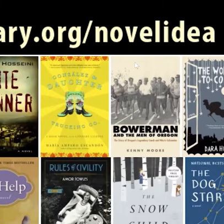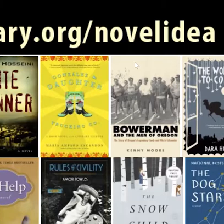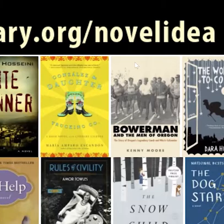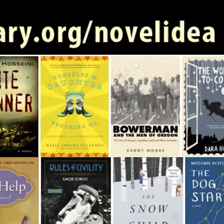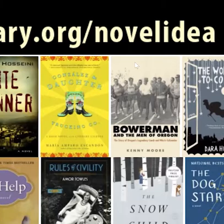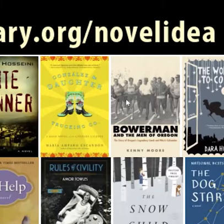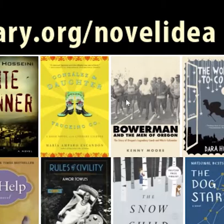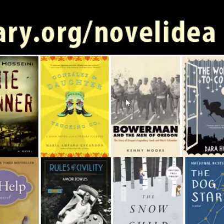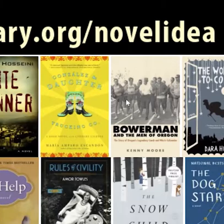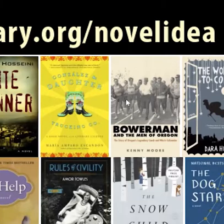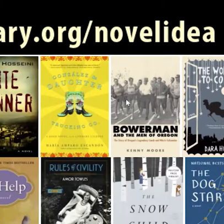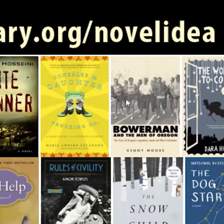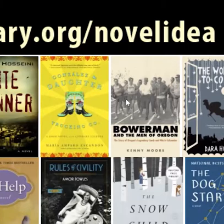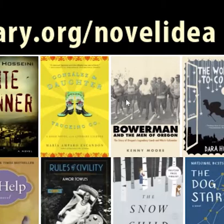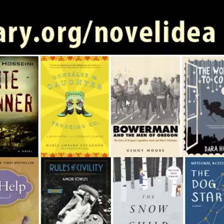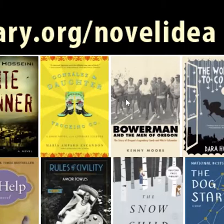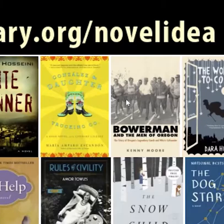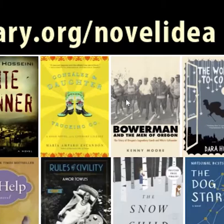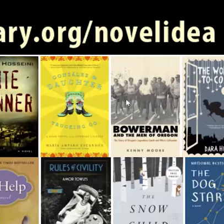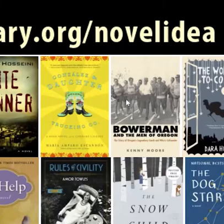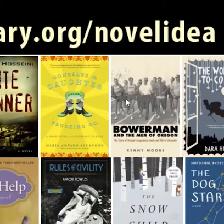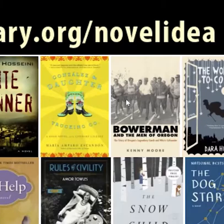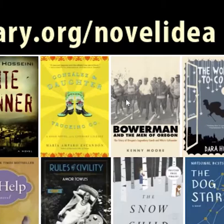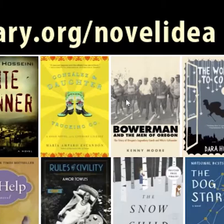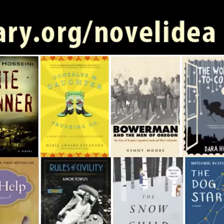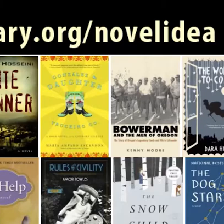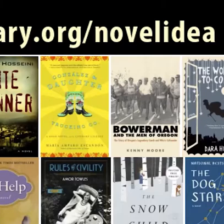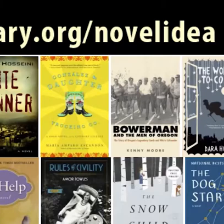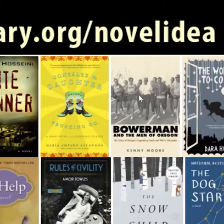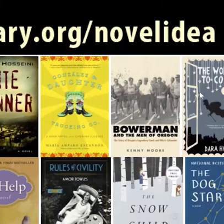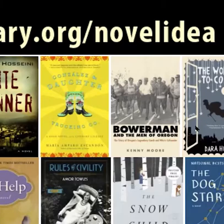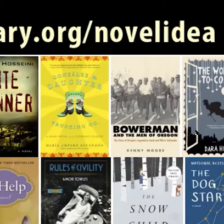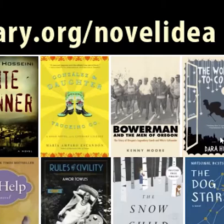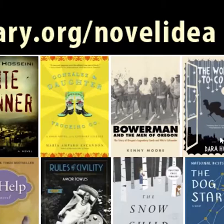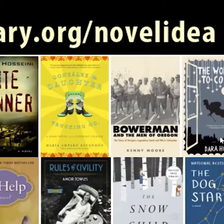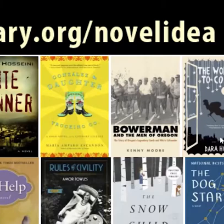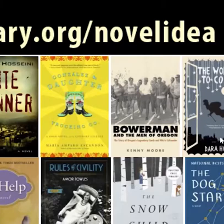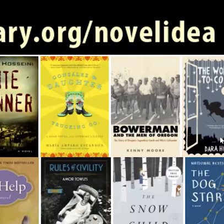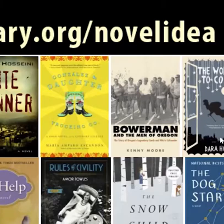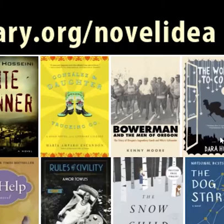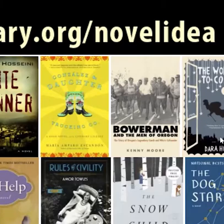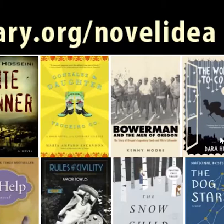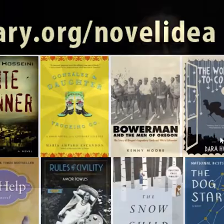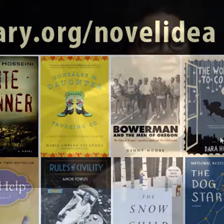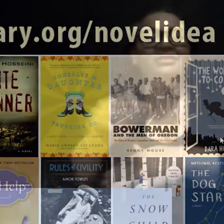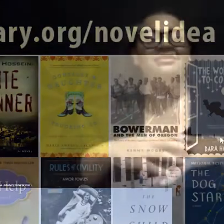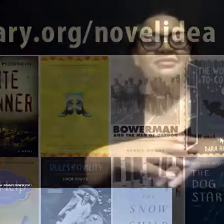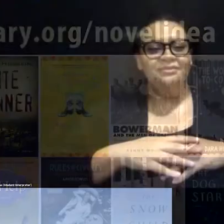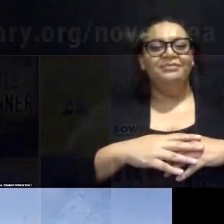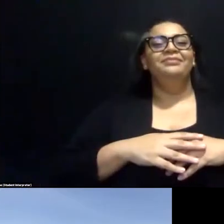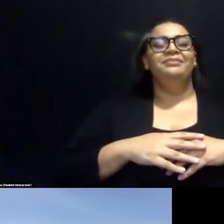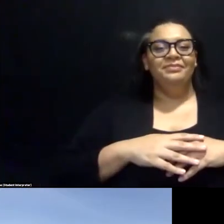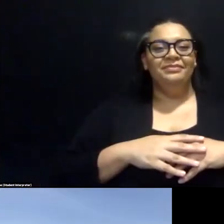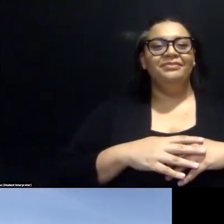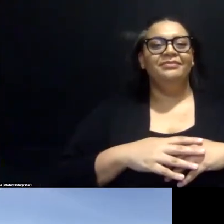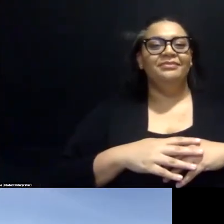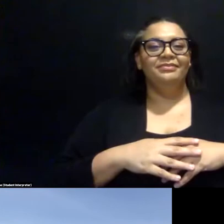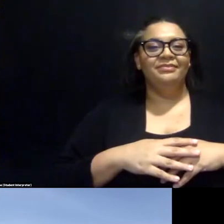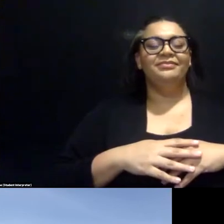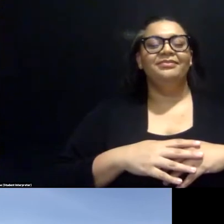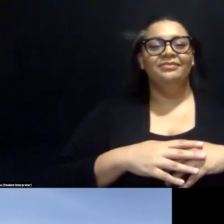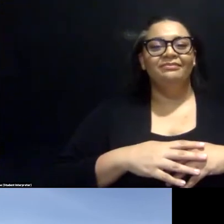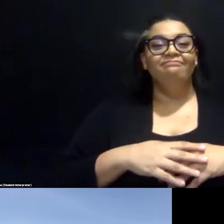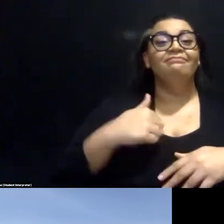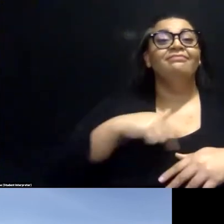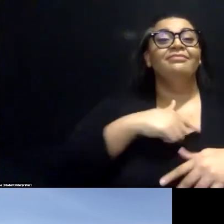Joshua Tree and alongside of it. And we would like to thank our sponsors. We would like to